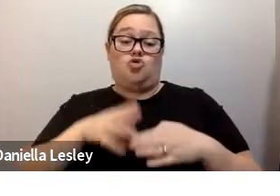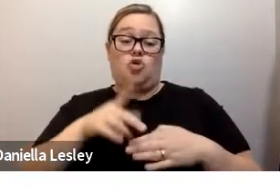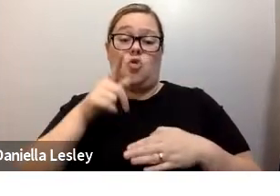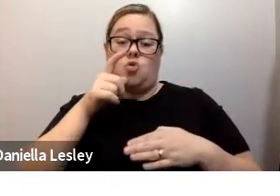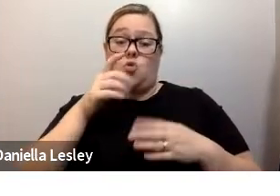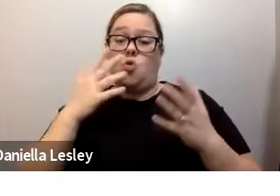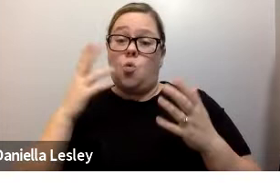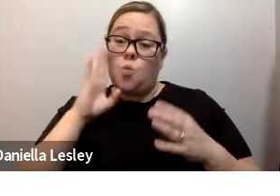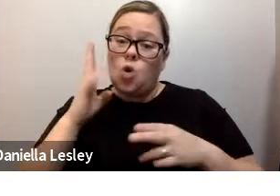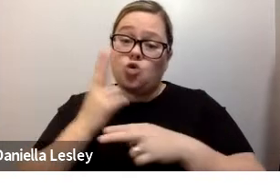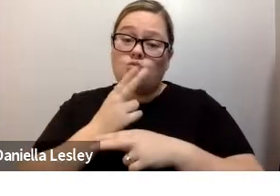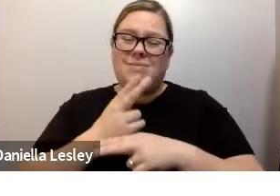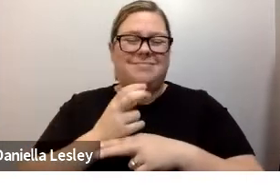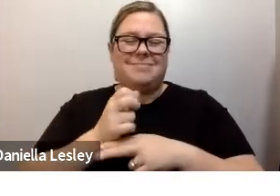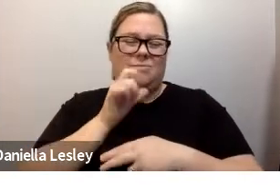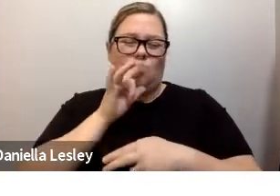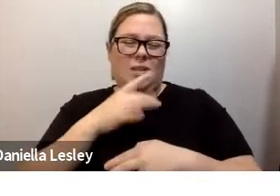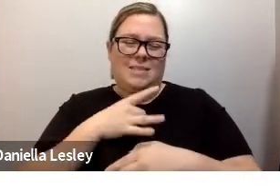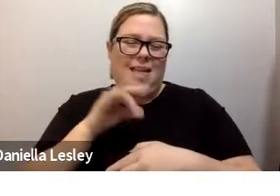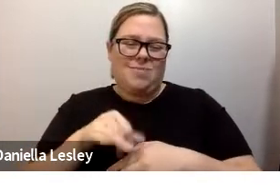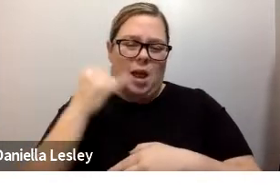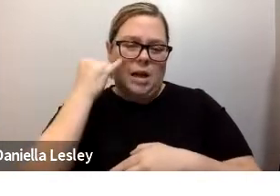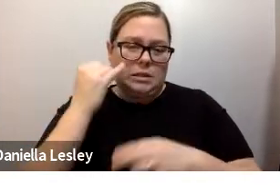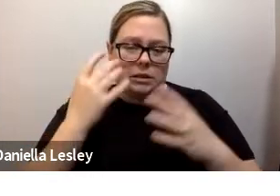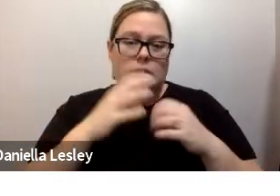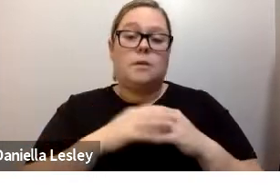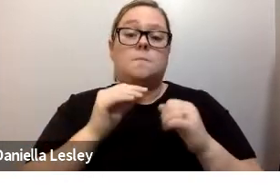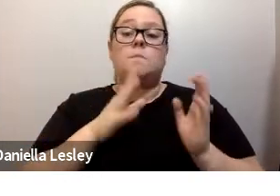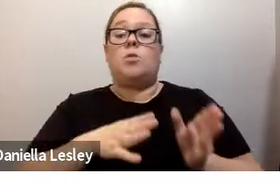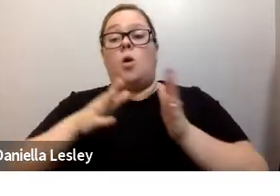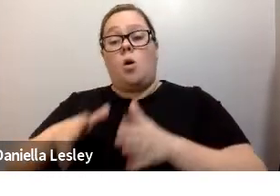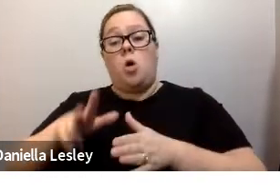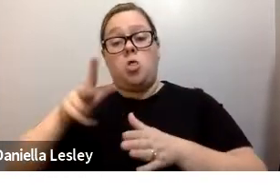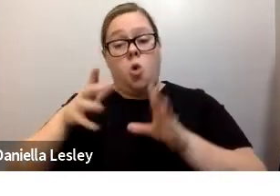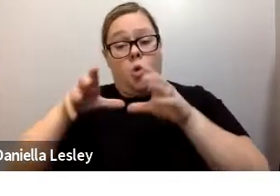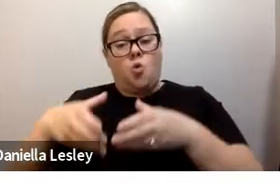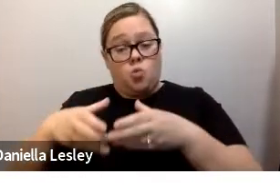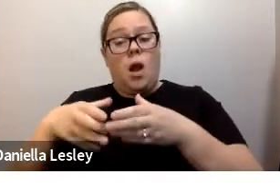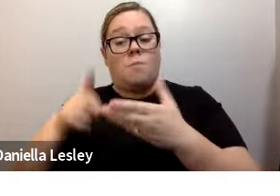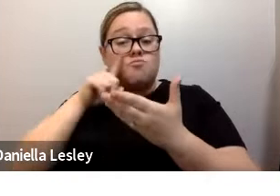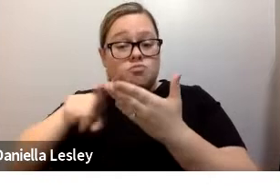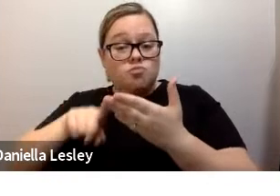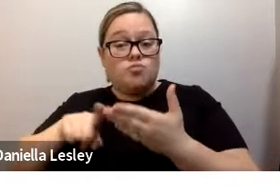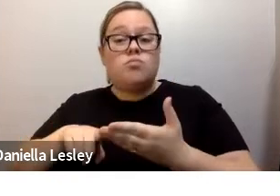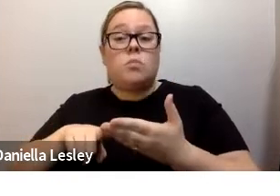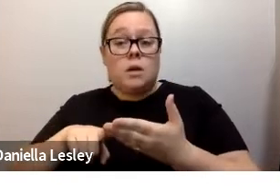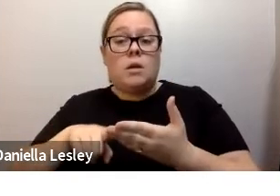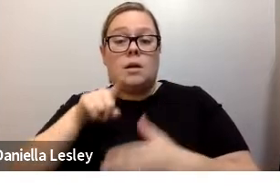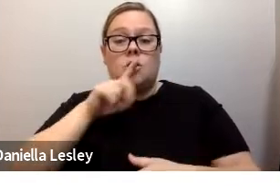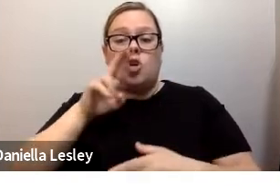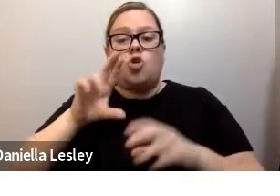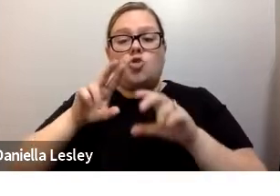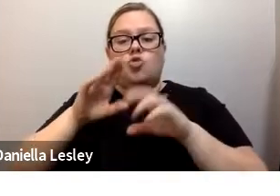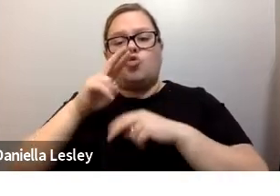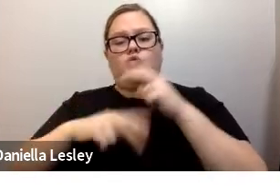much bought into the idea. So the third segment that we ultimately ended up in here is the universal